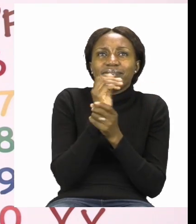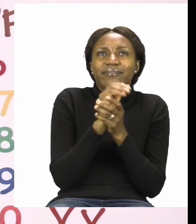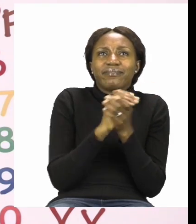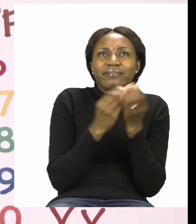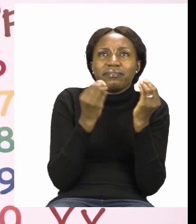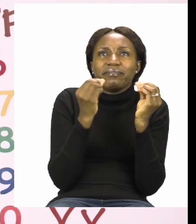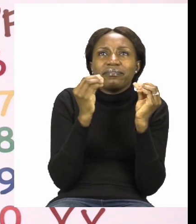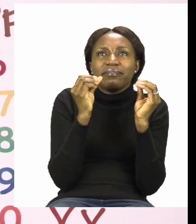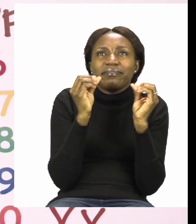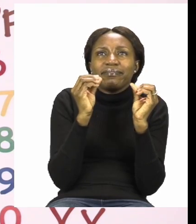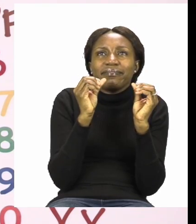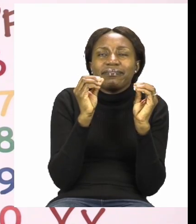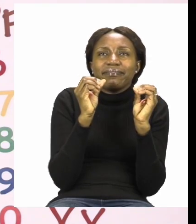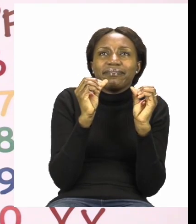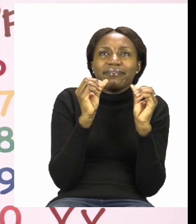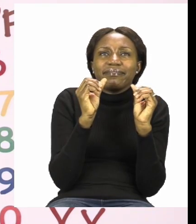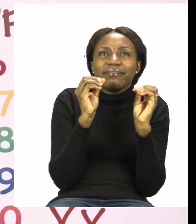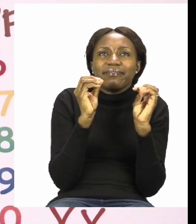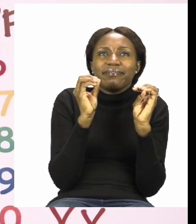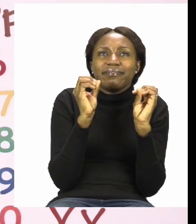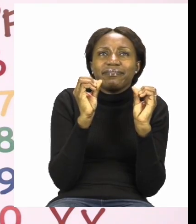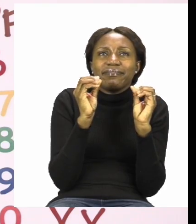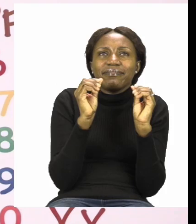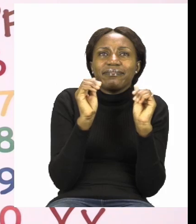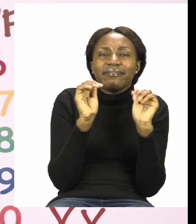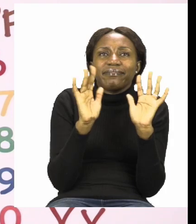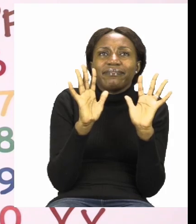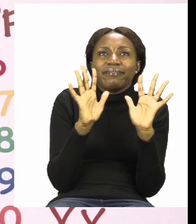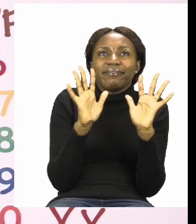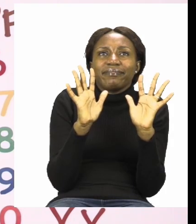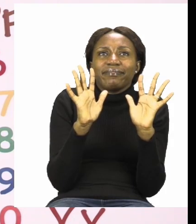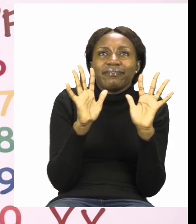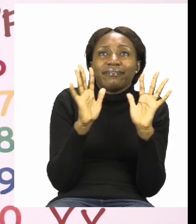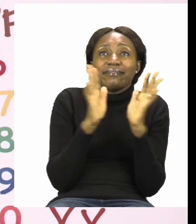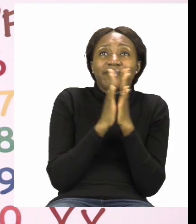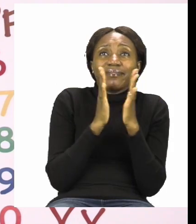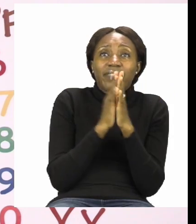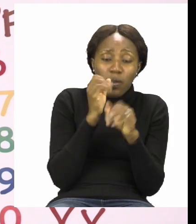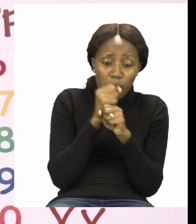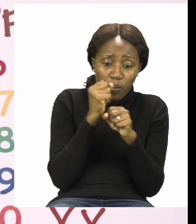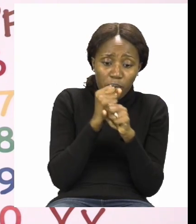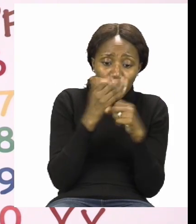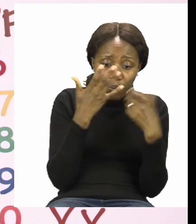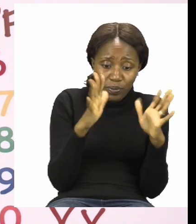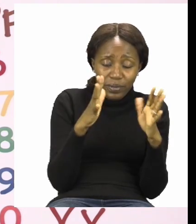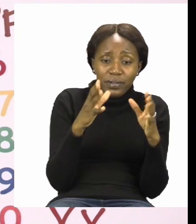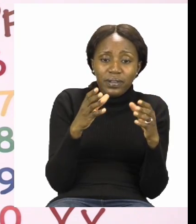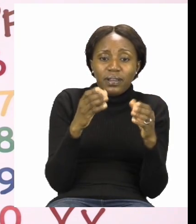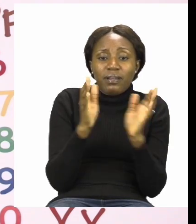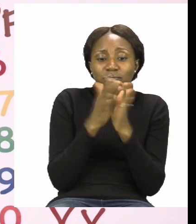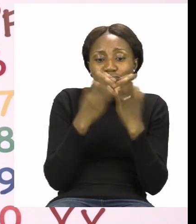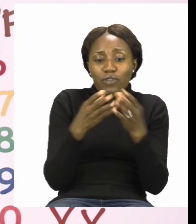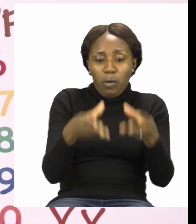our fingertips too. Good job. Make sure your hands are dry before you touch anything